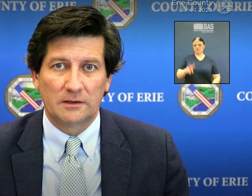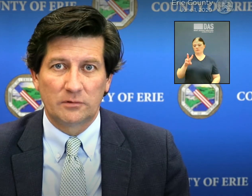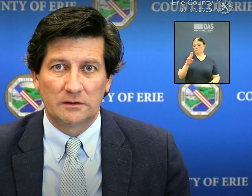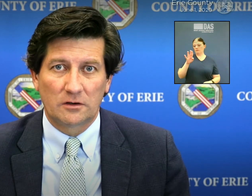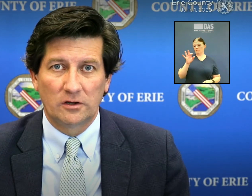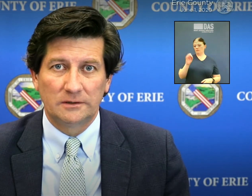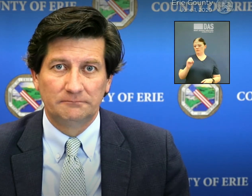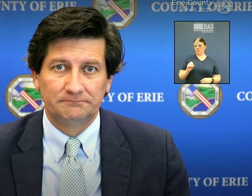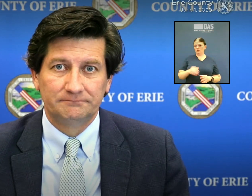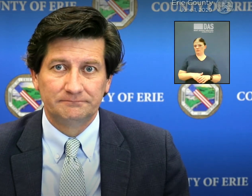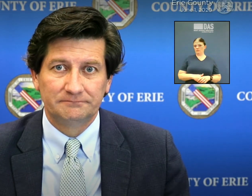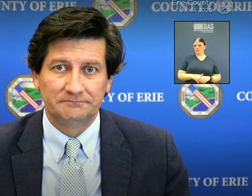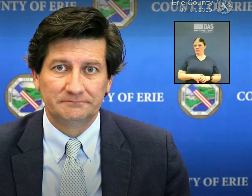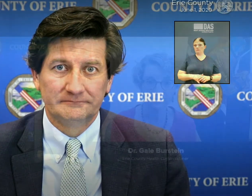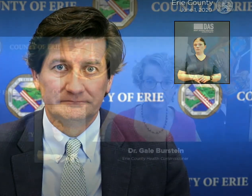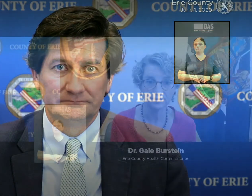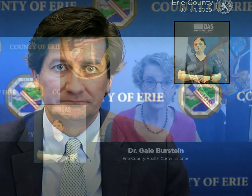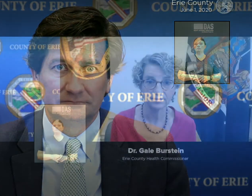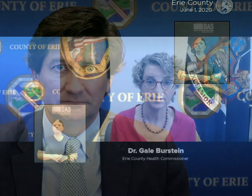WBFO, did anybody call in?